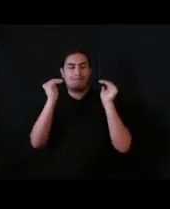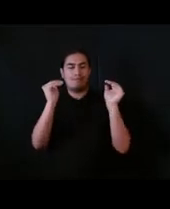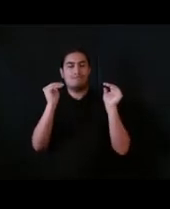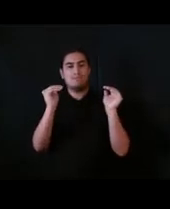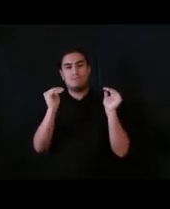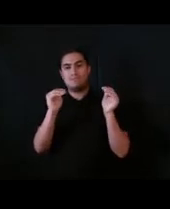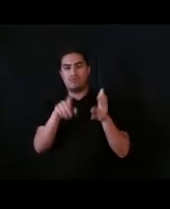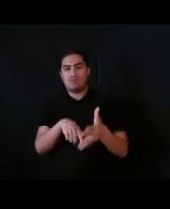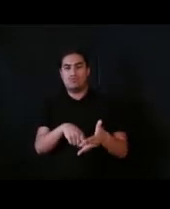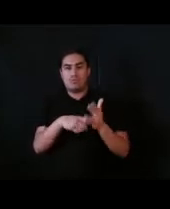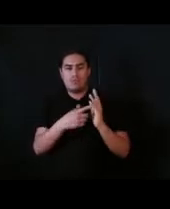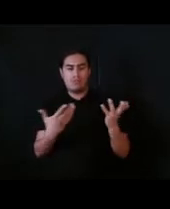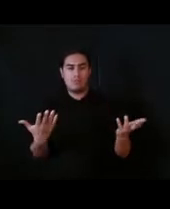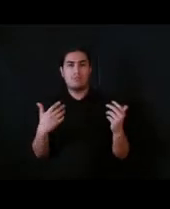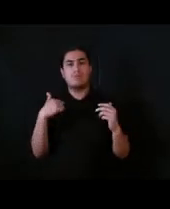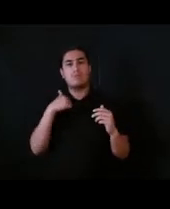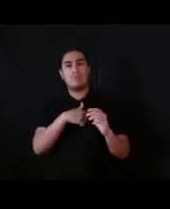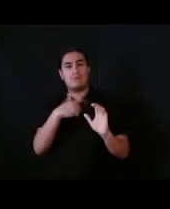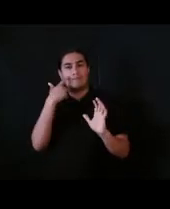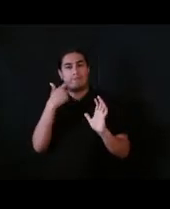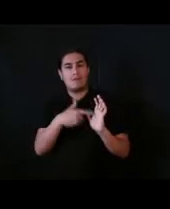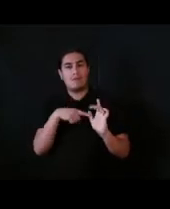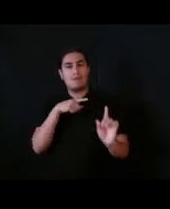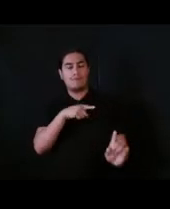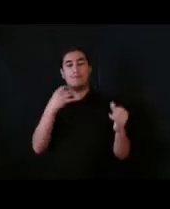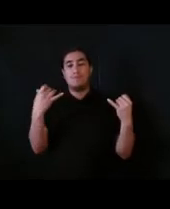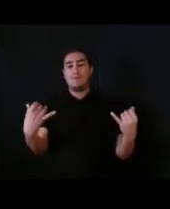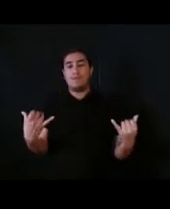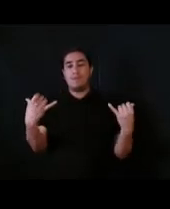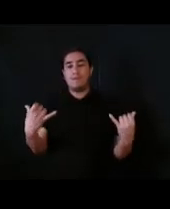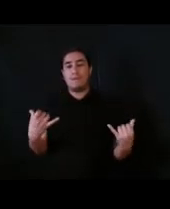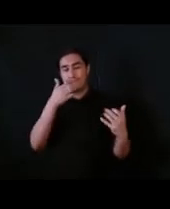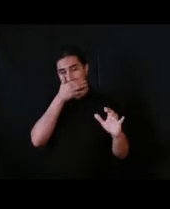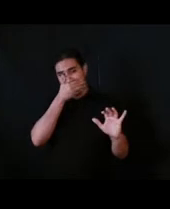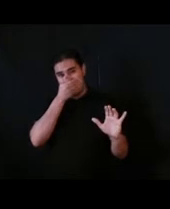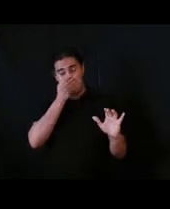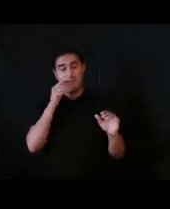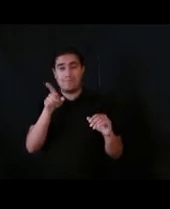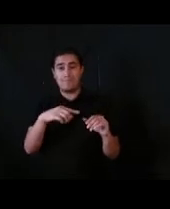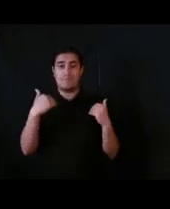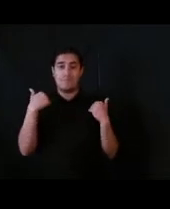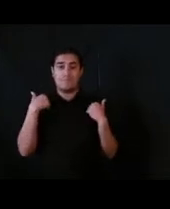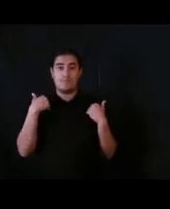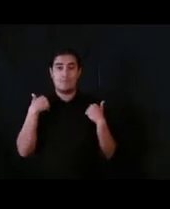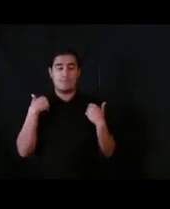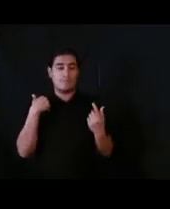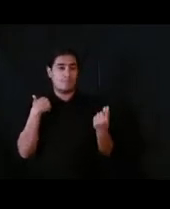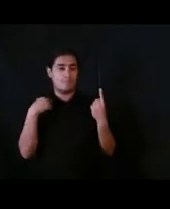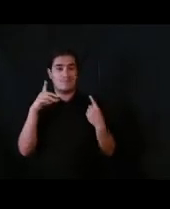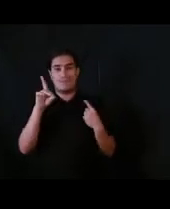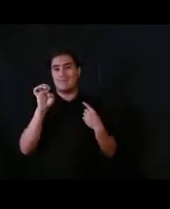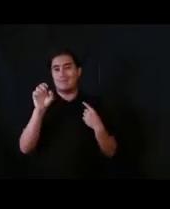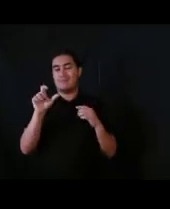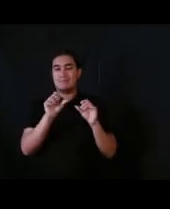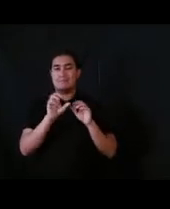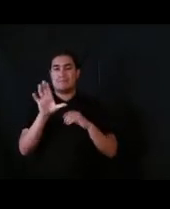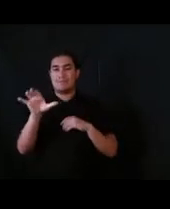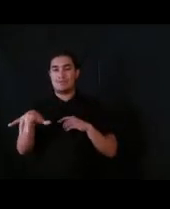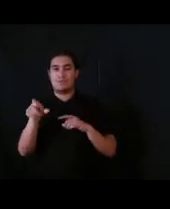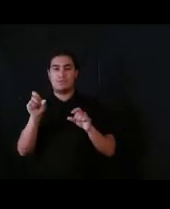would kick in and what we found is that today um you have a one diesel station could serve about